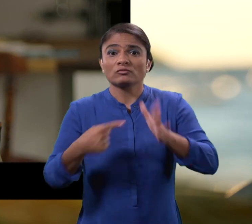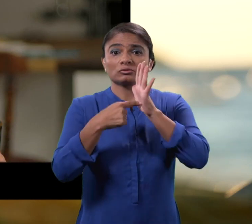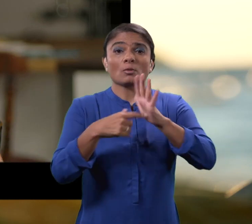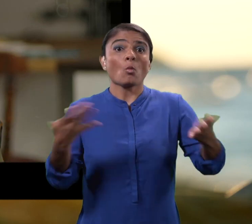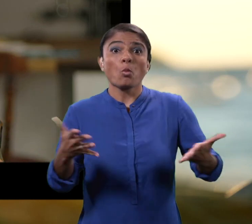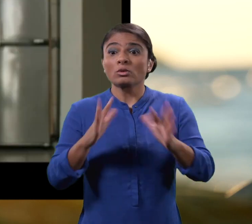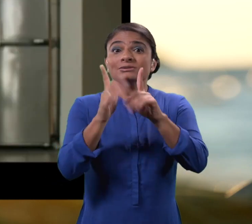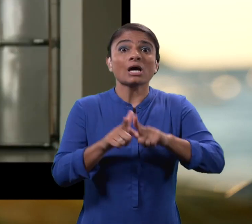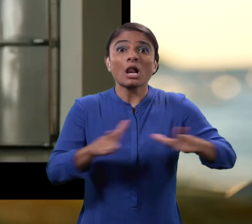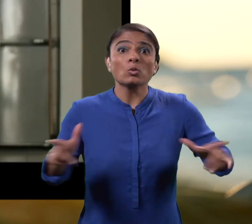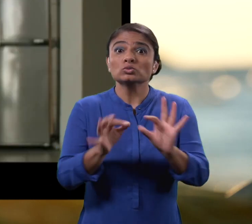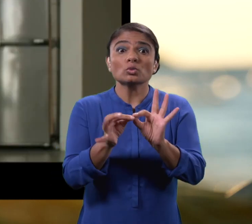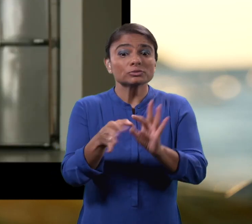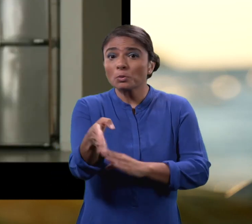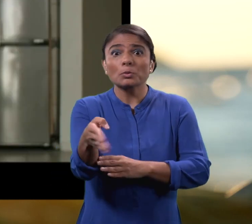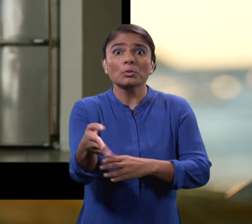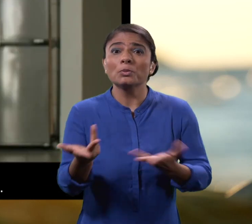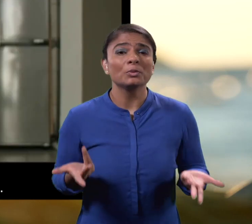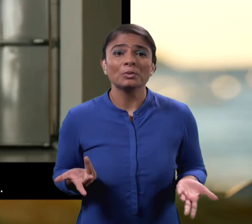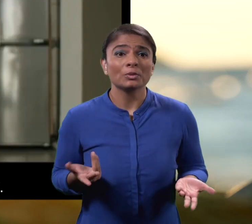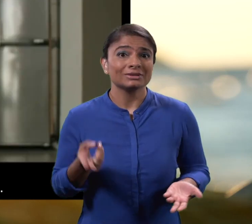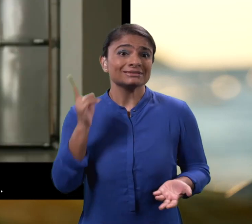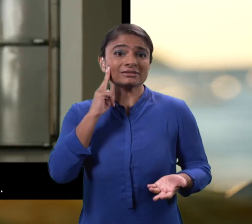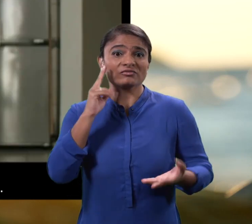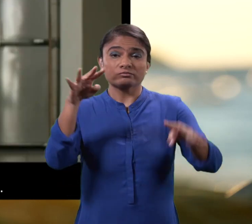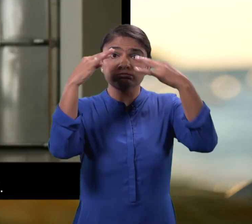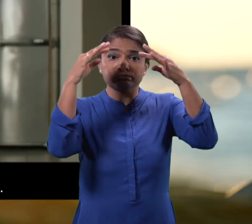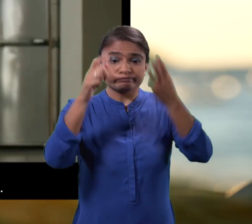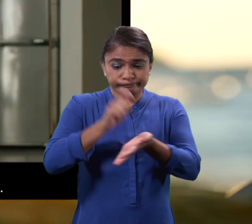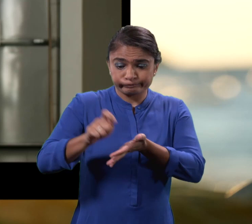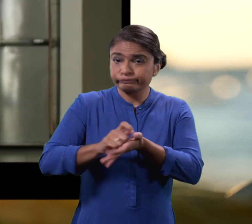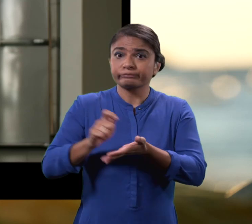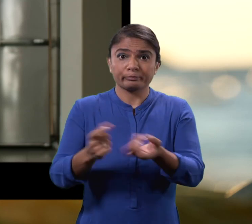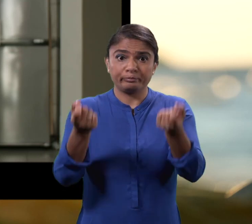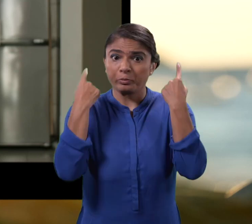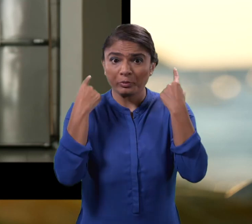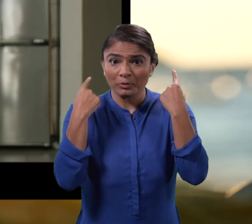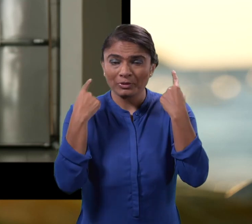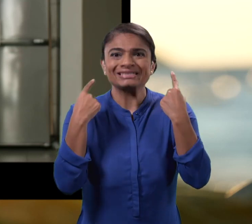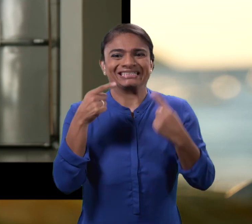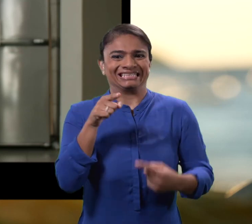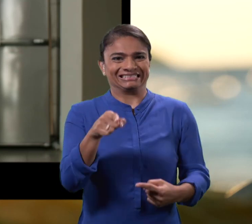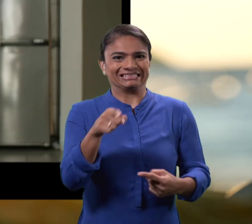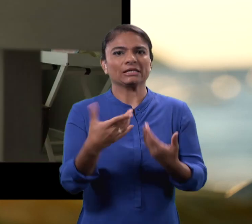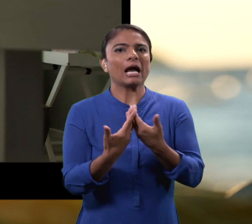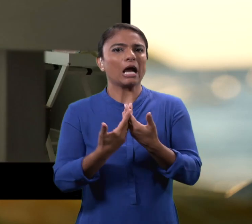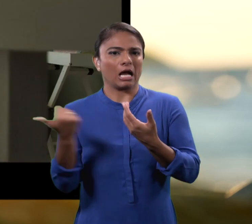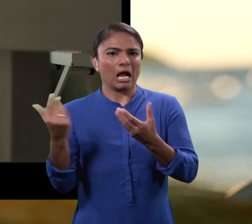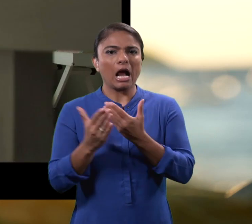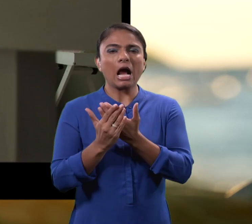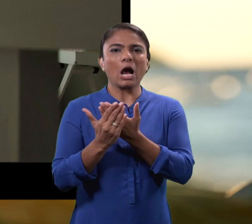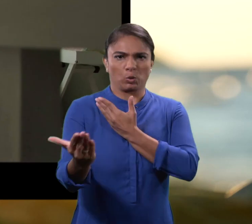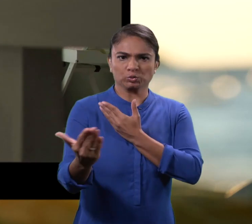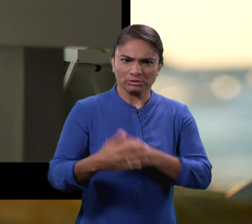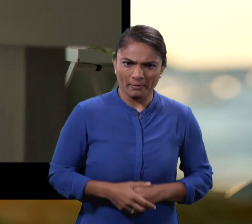example, or the lack of sign language interpreters or transcriptions for someone that's deaf. That is where the exclusion happens. The